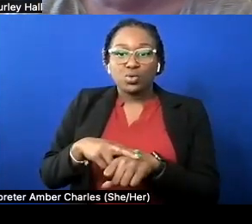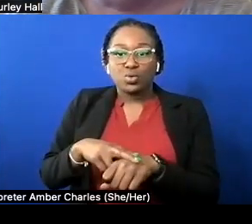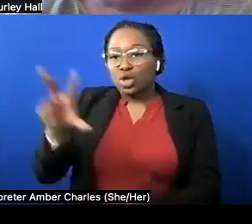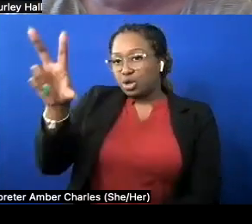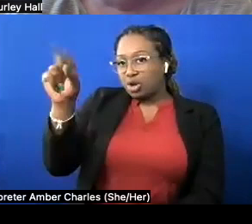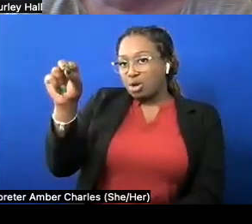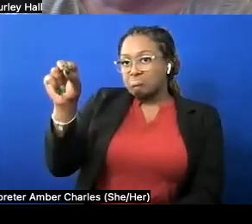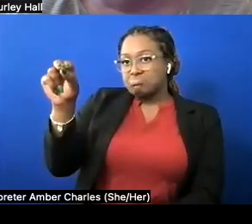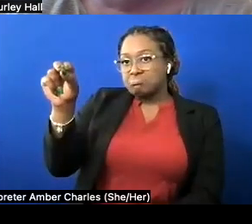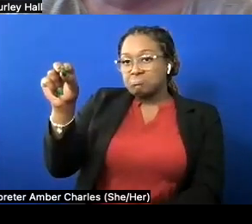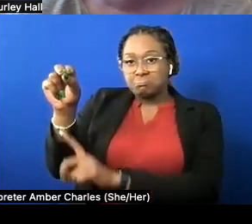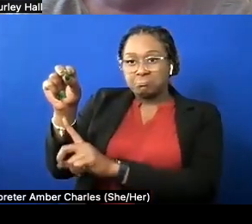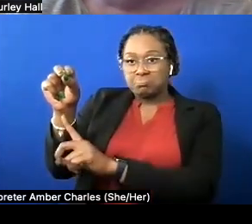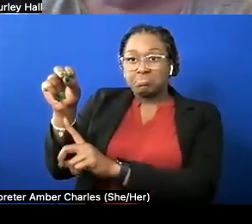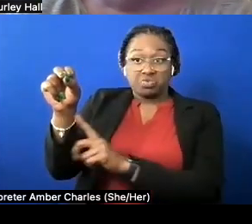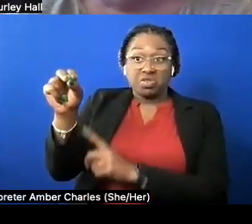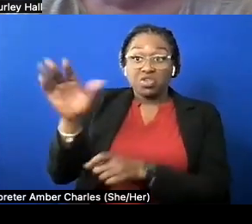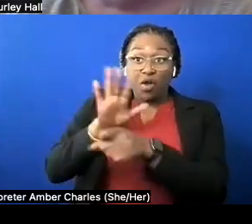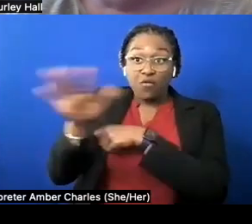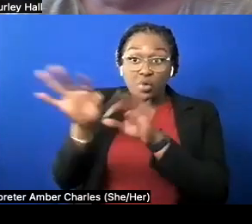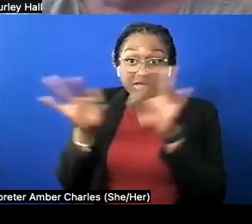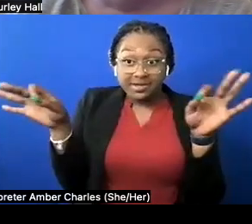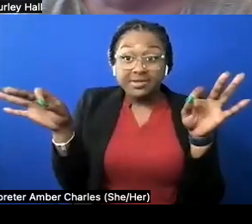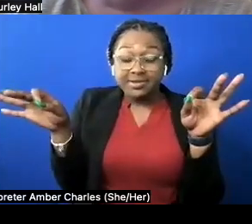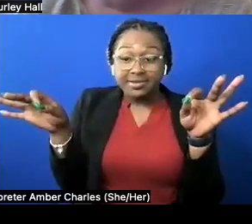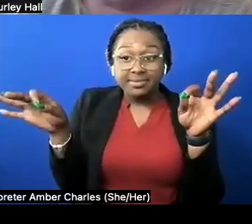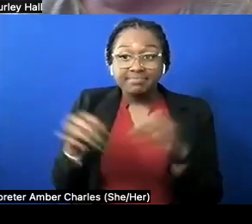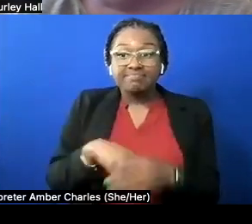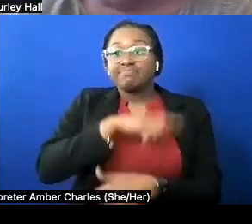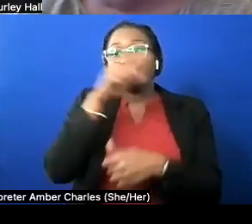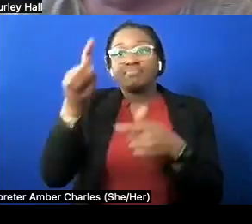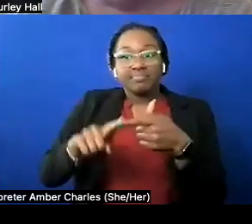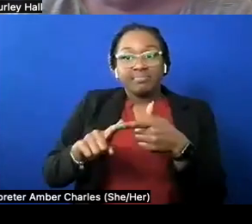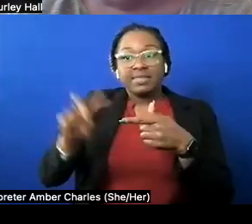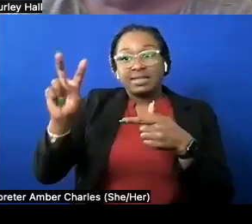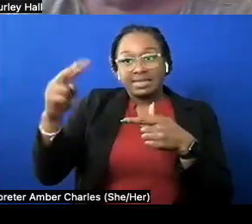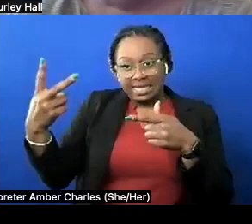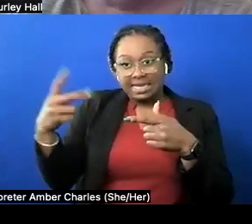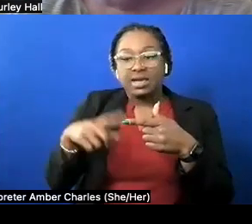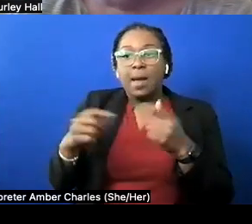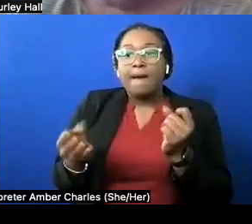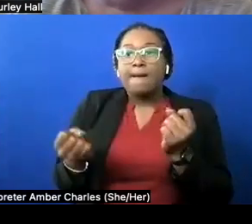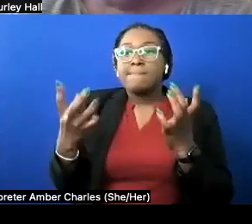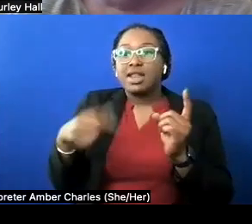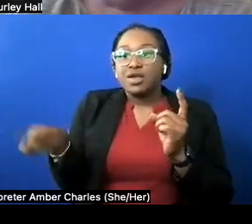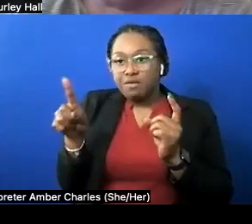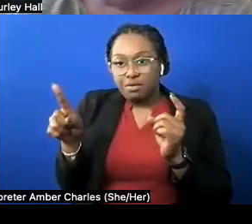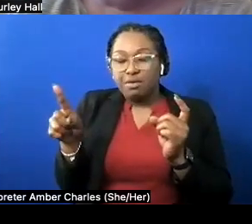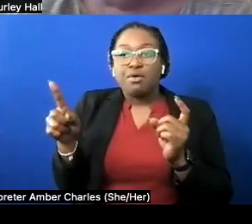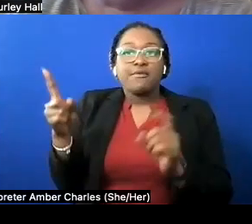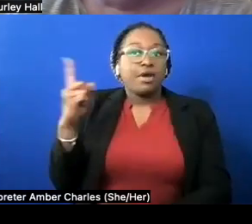sentence, right? The second, many of you have heard